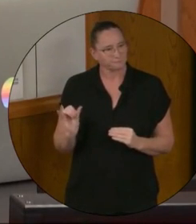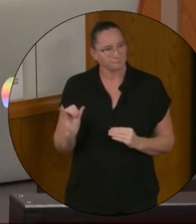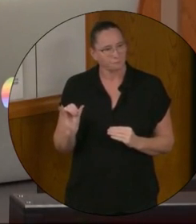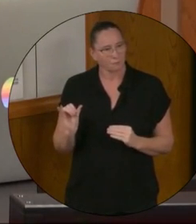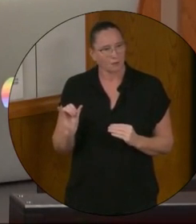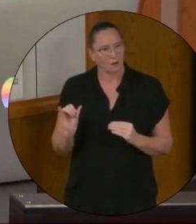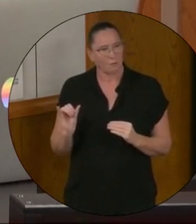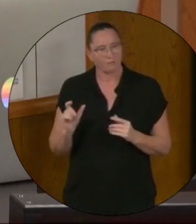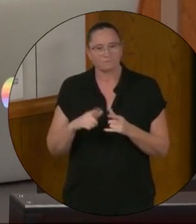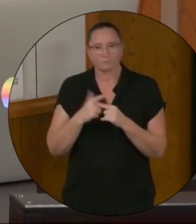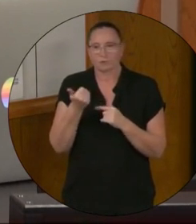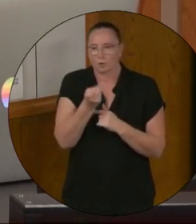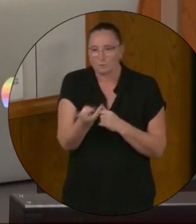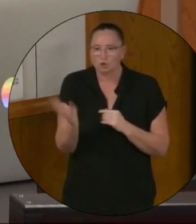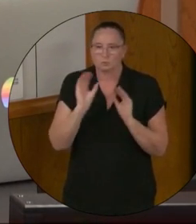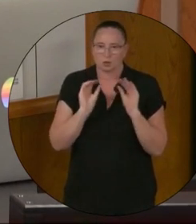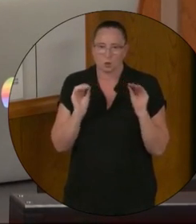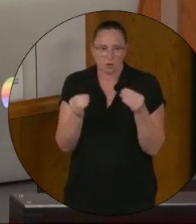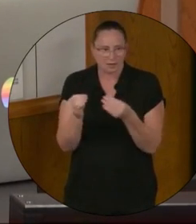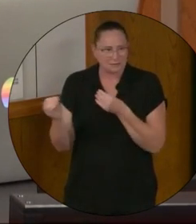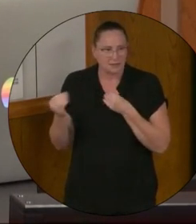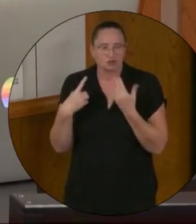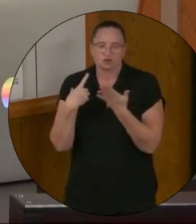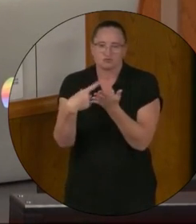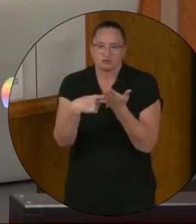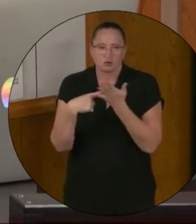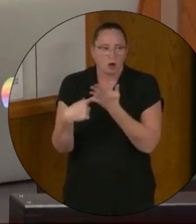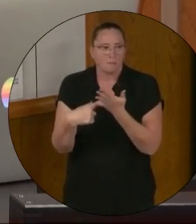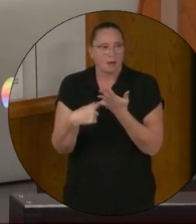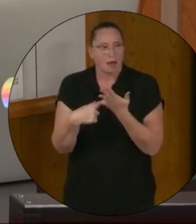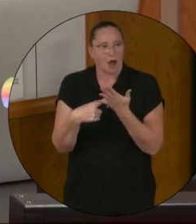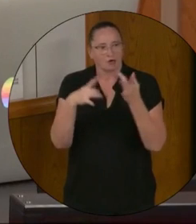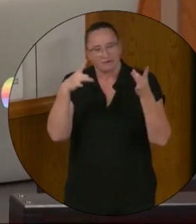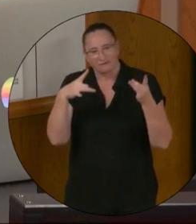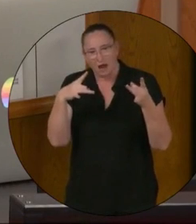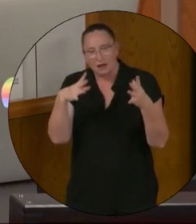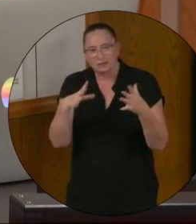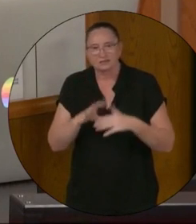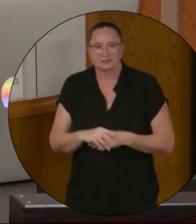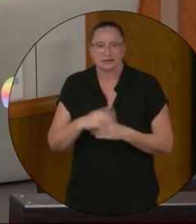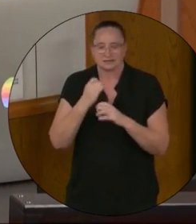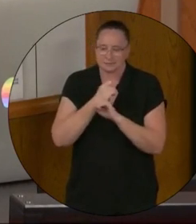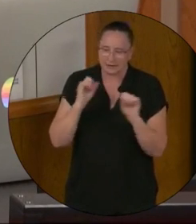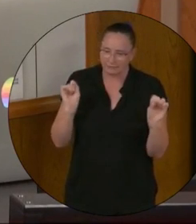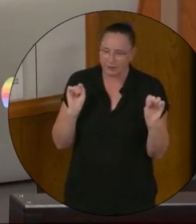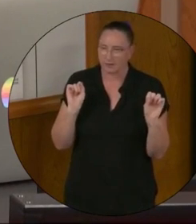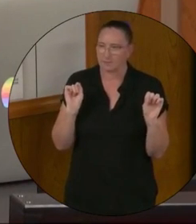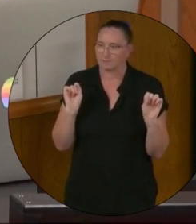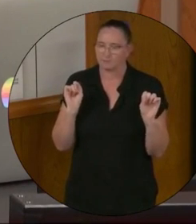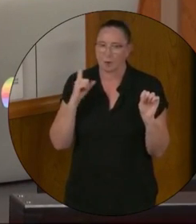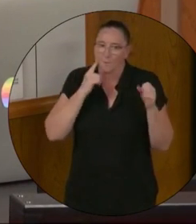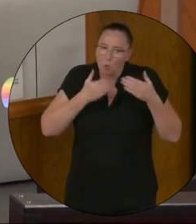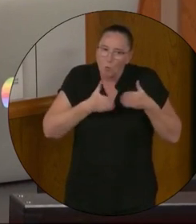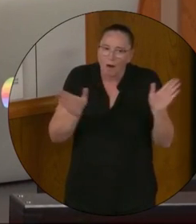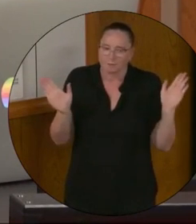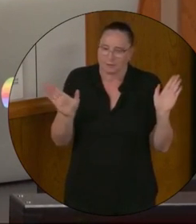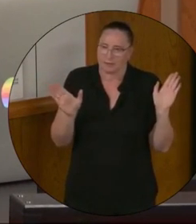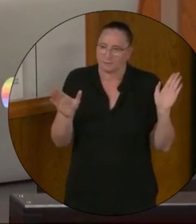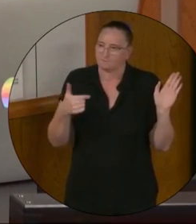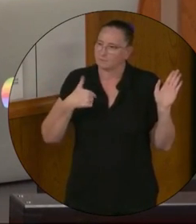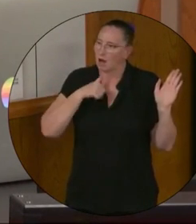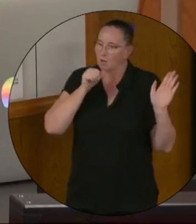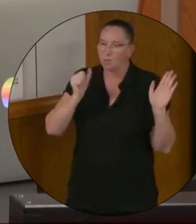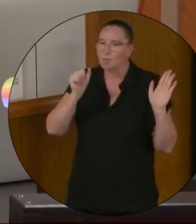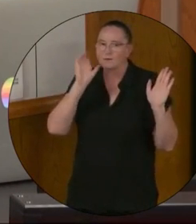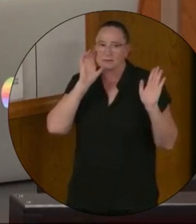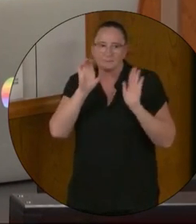convening with multiple organizations to talk about violence and safety broadly. I wasn't picturing